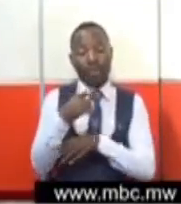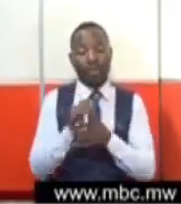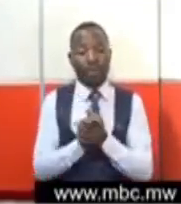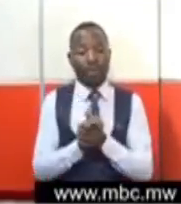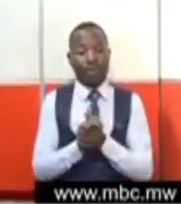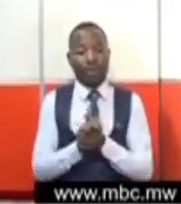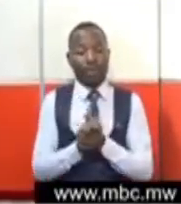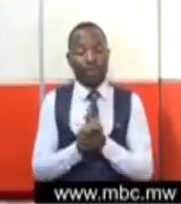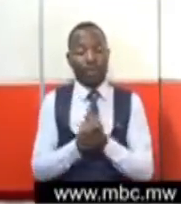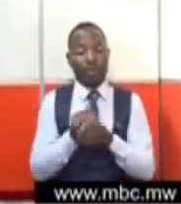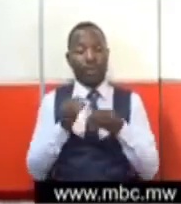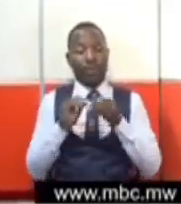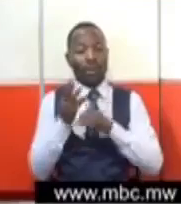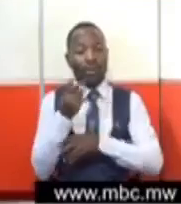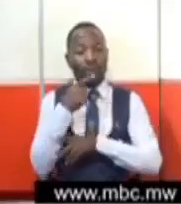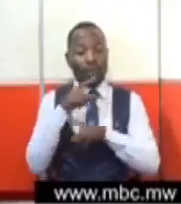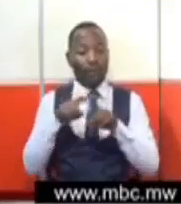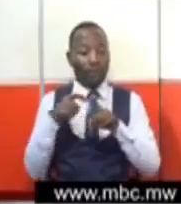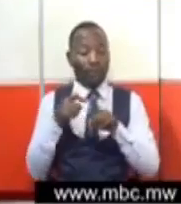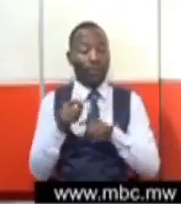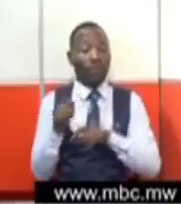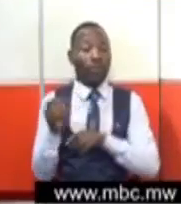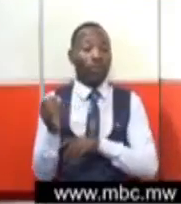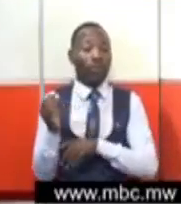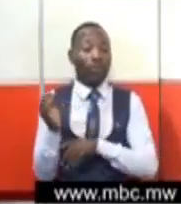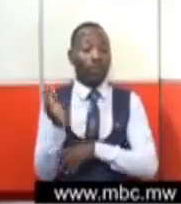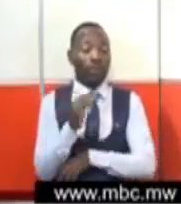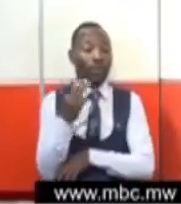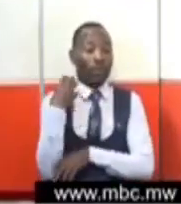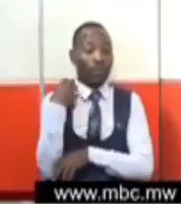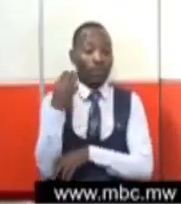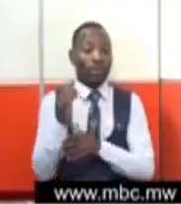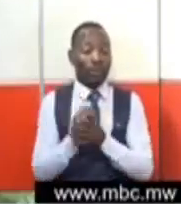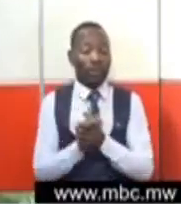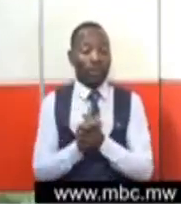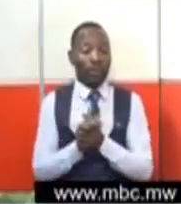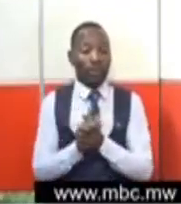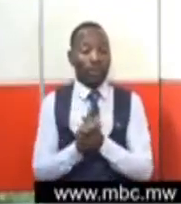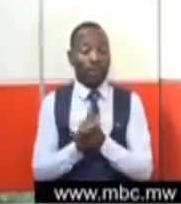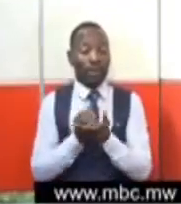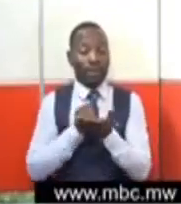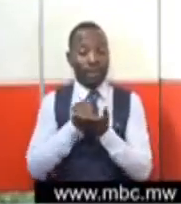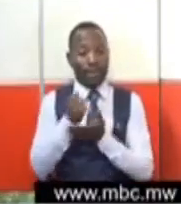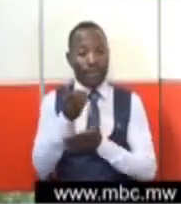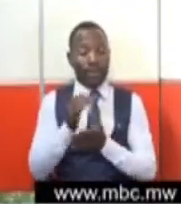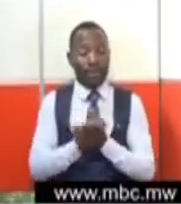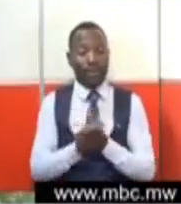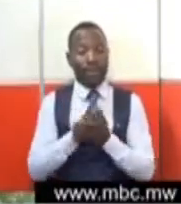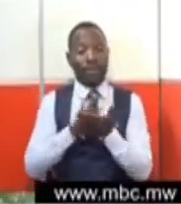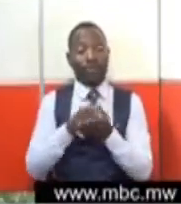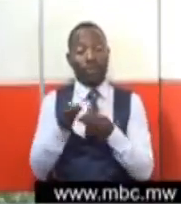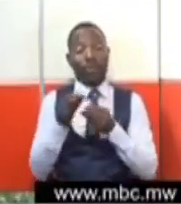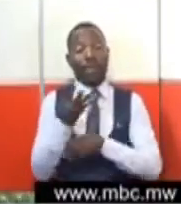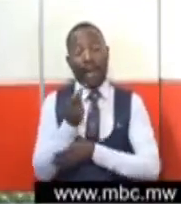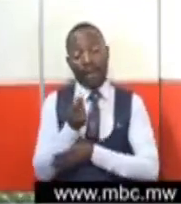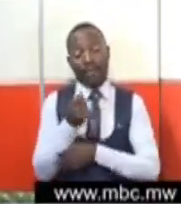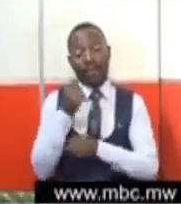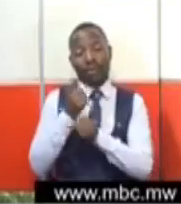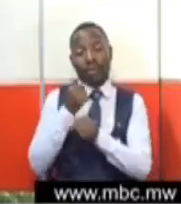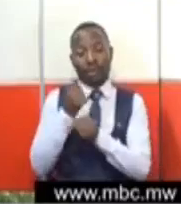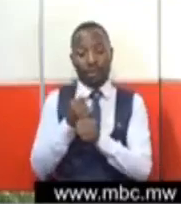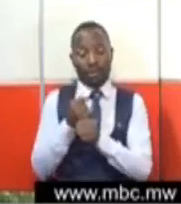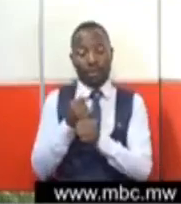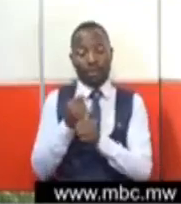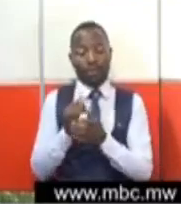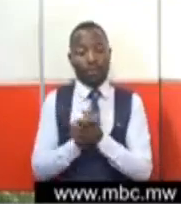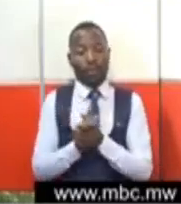entities, they are coming back to government to say, please bail us on, give us a bailout on this. Give us a